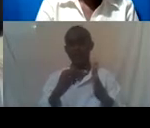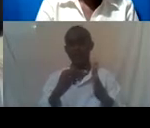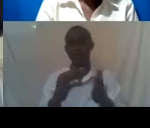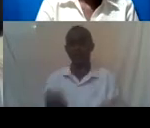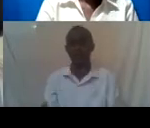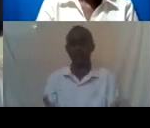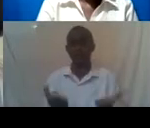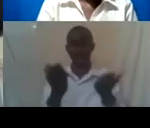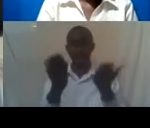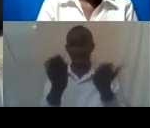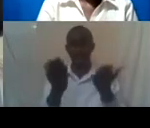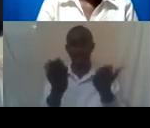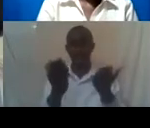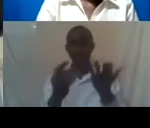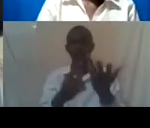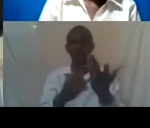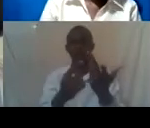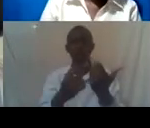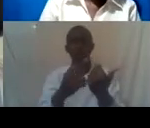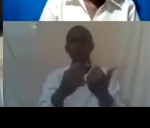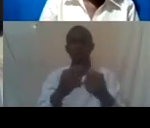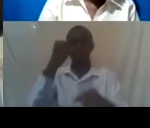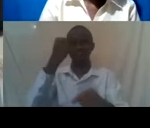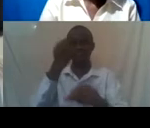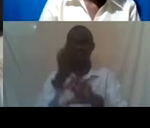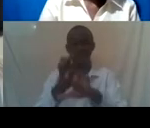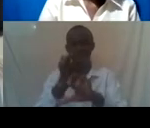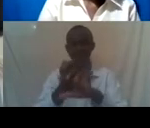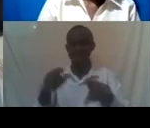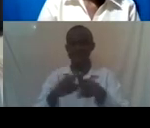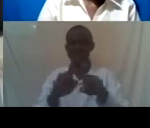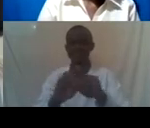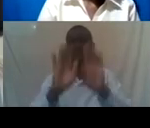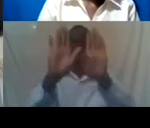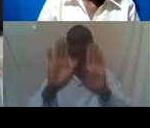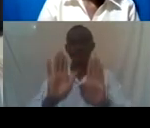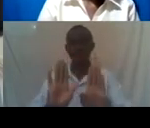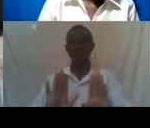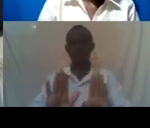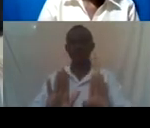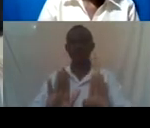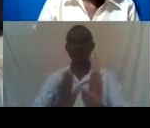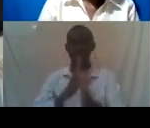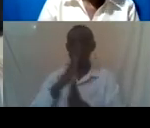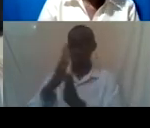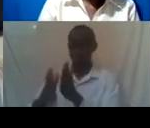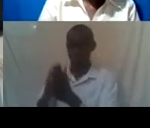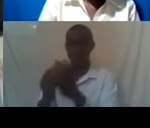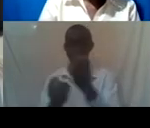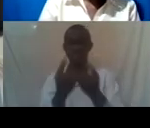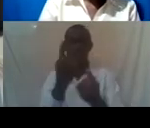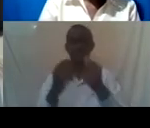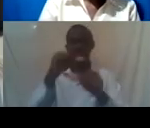raise a number of very difficult and important process issues